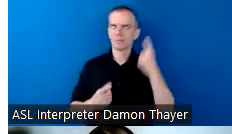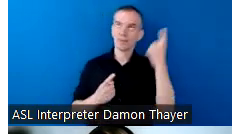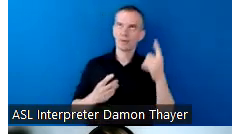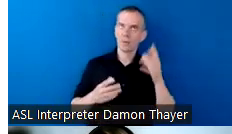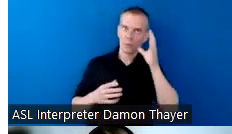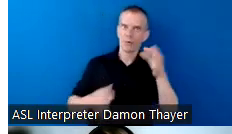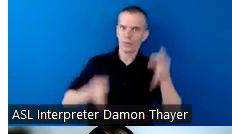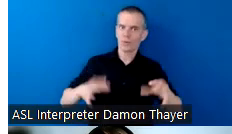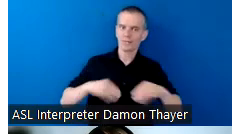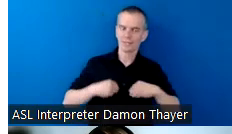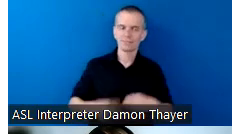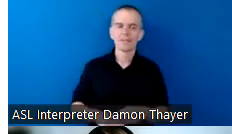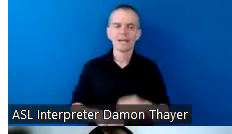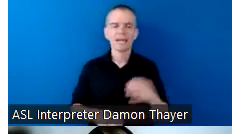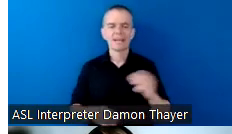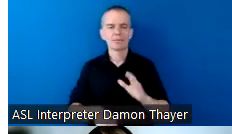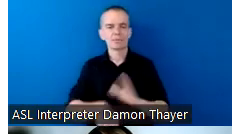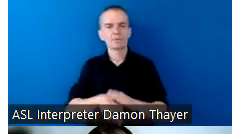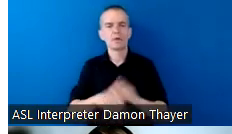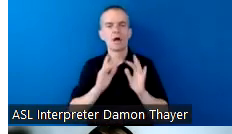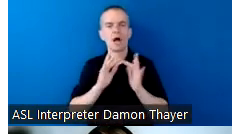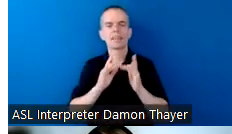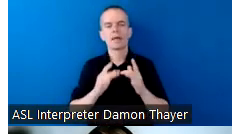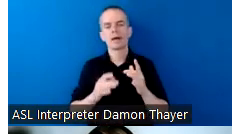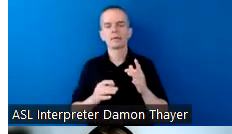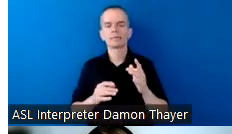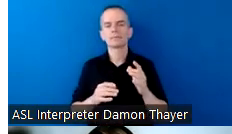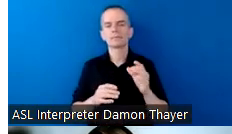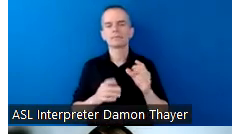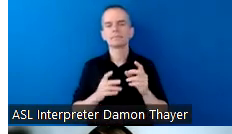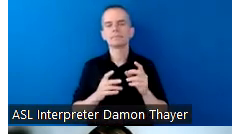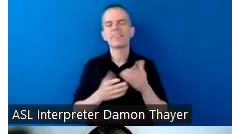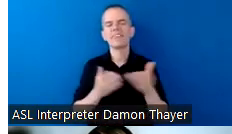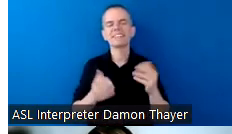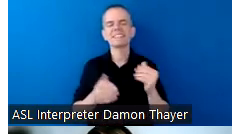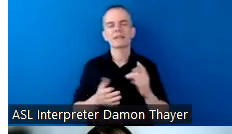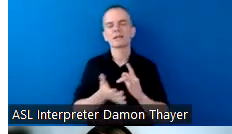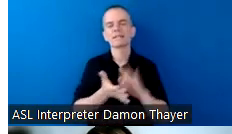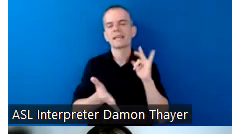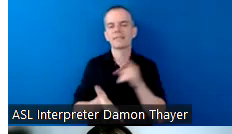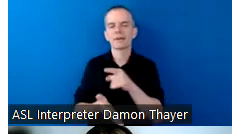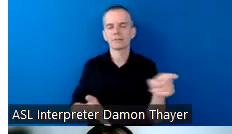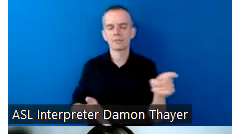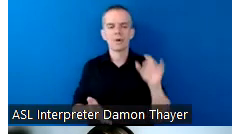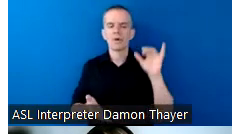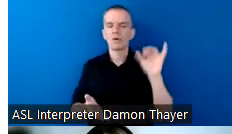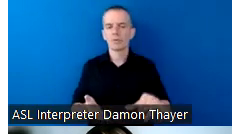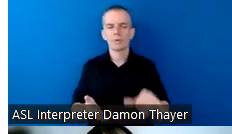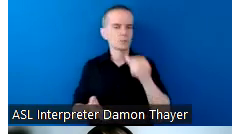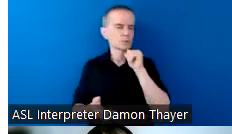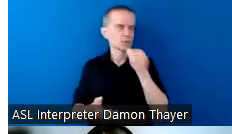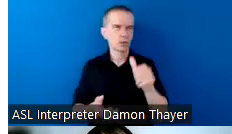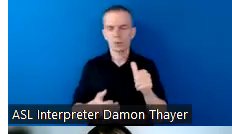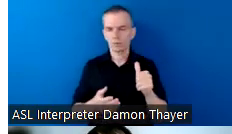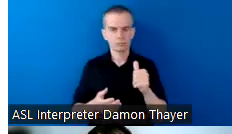online predatory sources. The Department of Housing and Urban Development is very clear that these do not qualify as verification. What